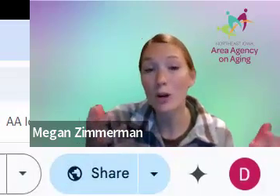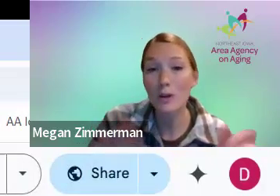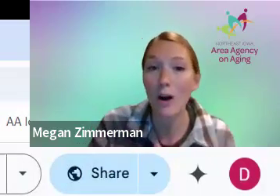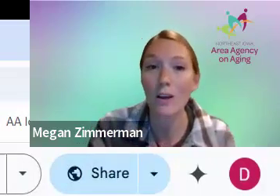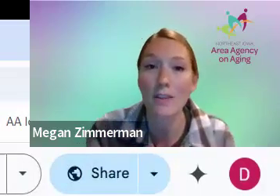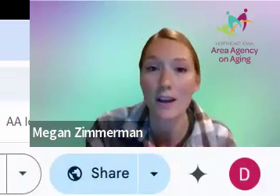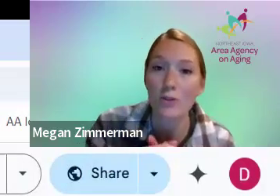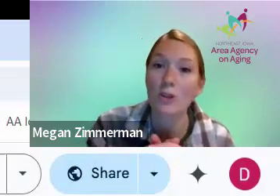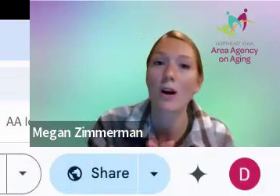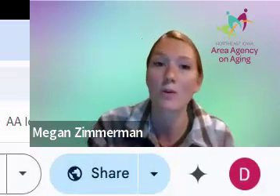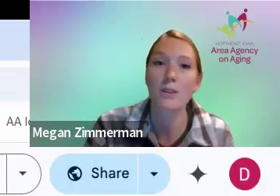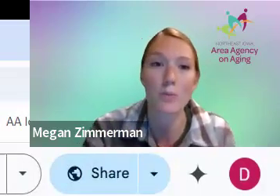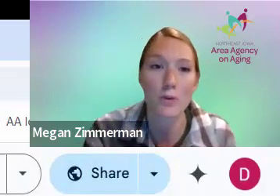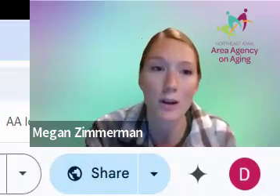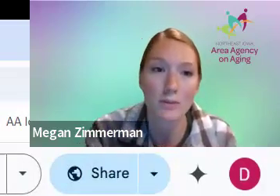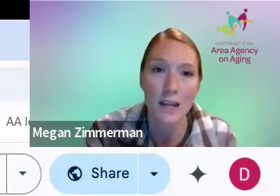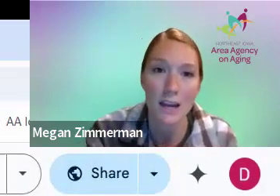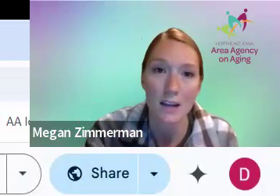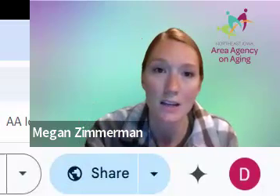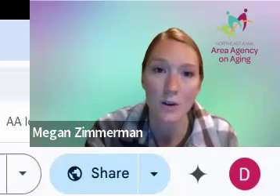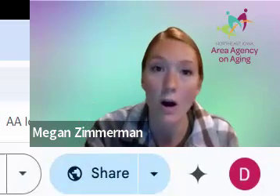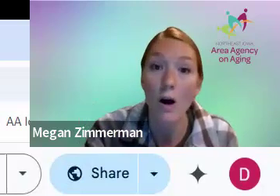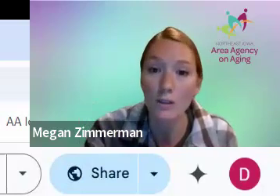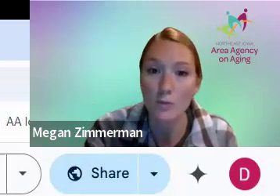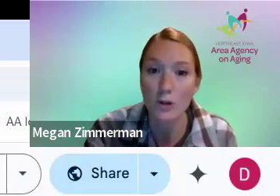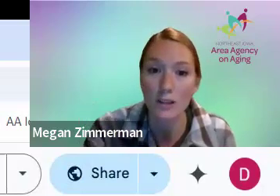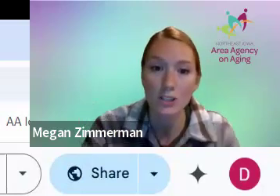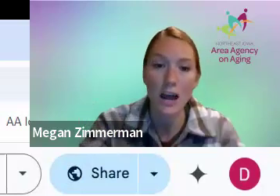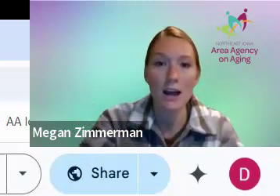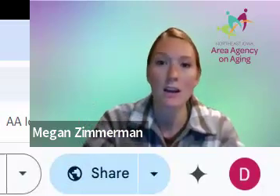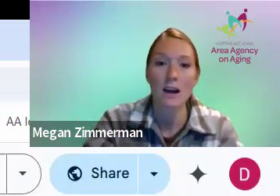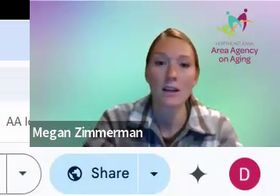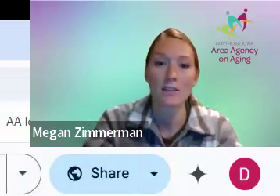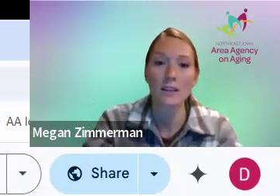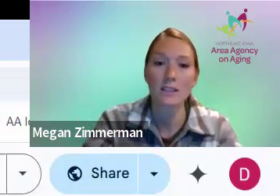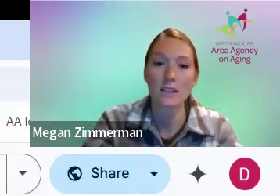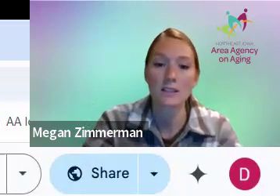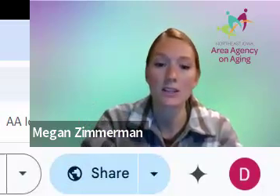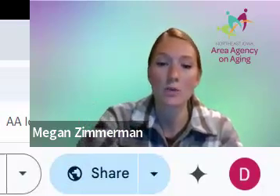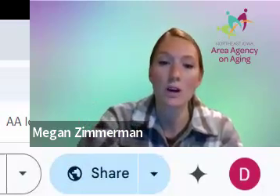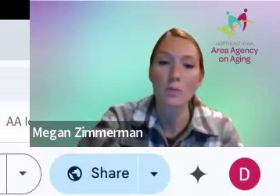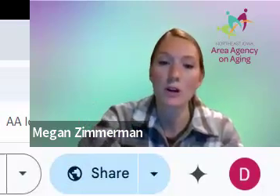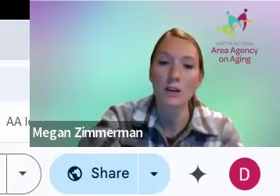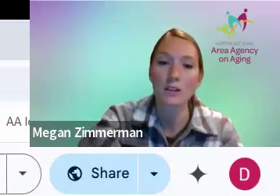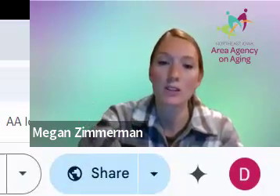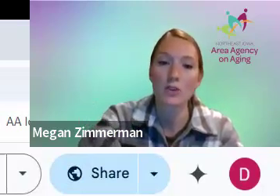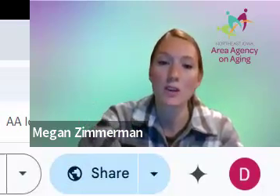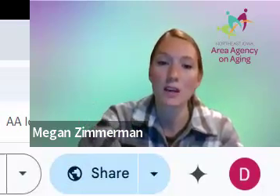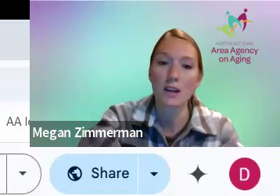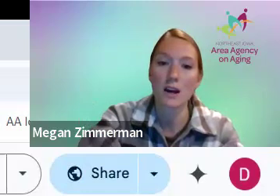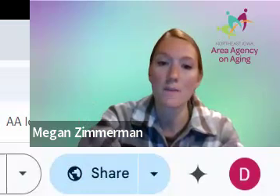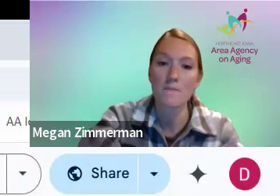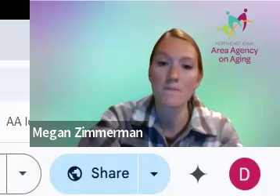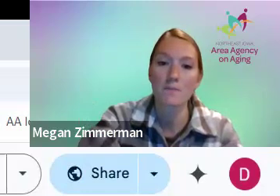or workbook, we call it, that goes along with our program today. So I'll also put in the chat the link to the session workbook so